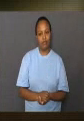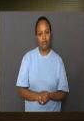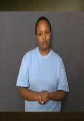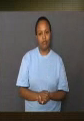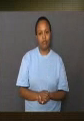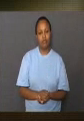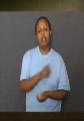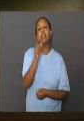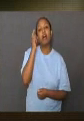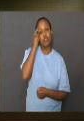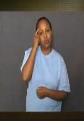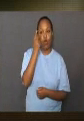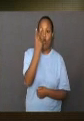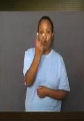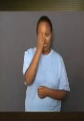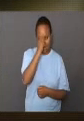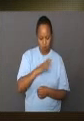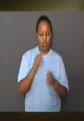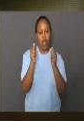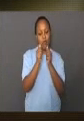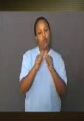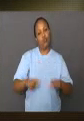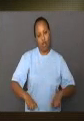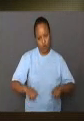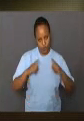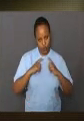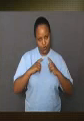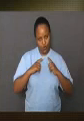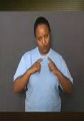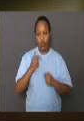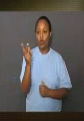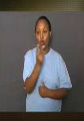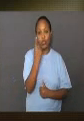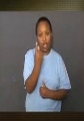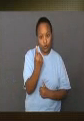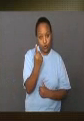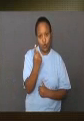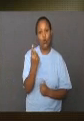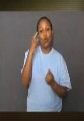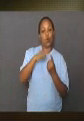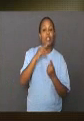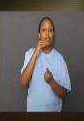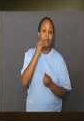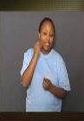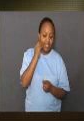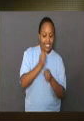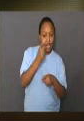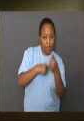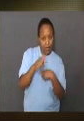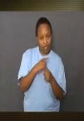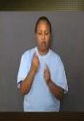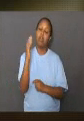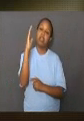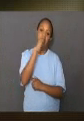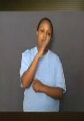Suppose that two people live together. One of them always comes home from work in the middle of